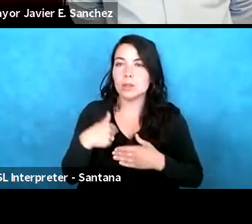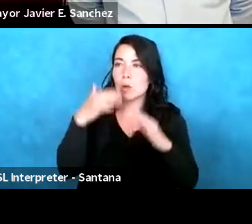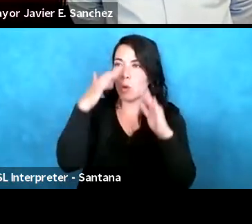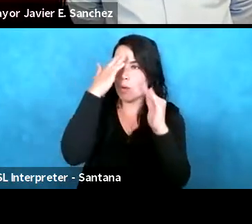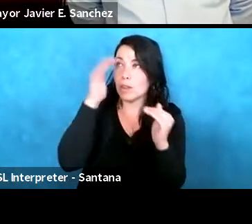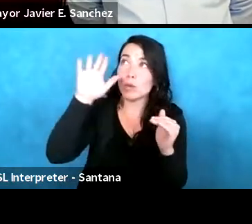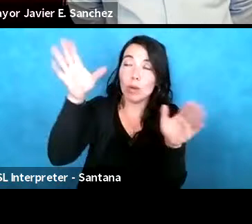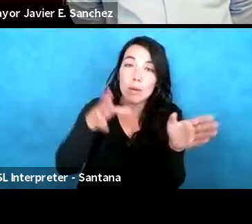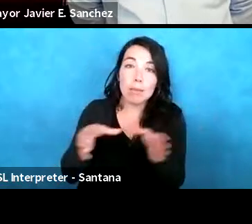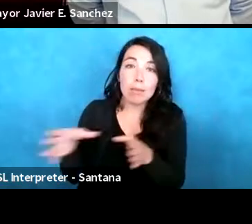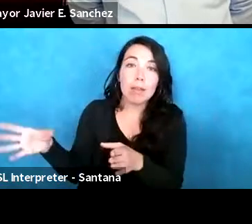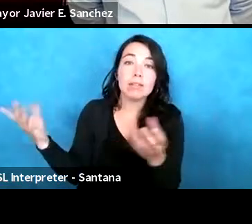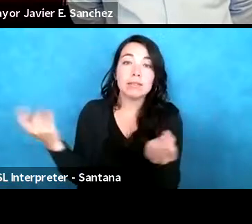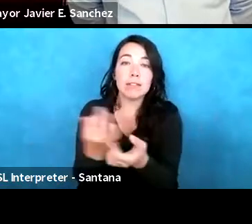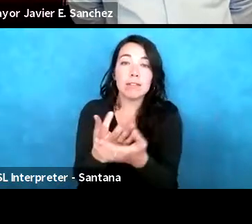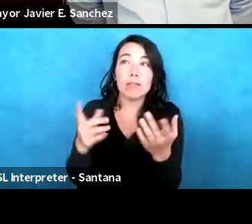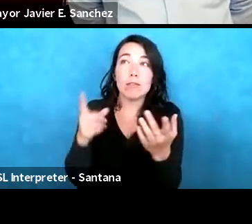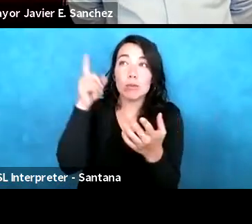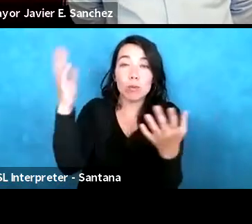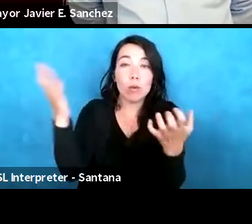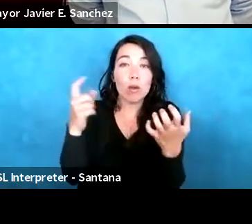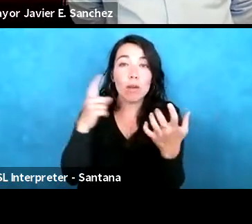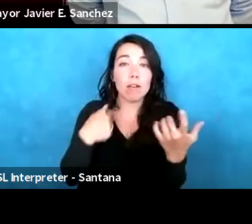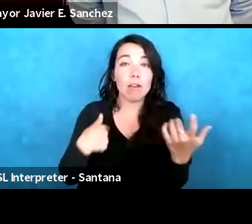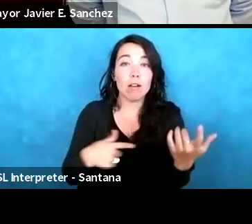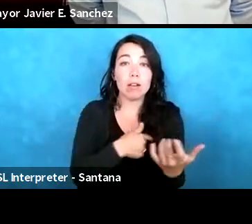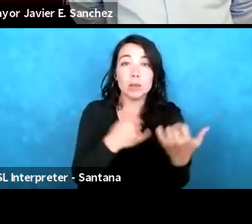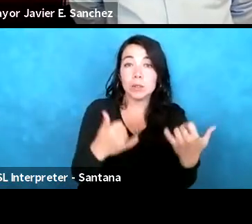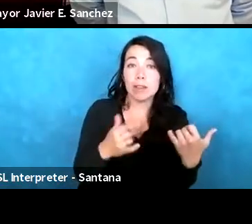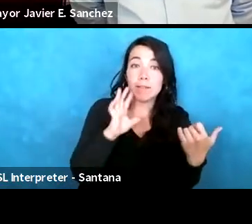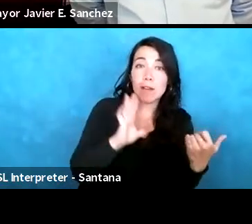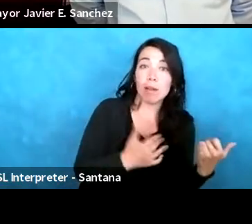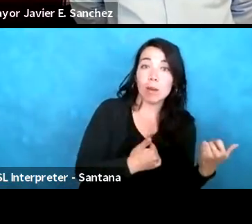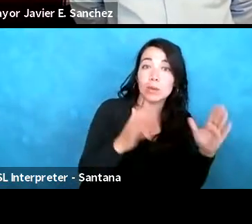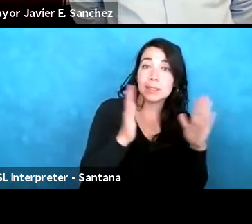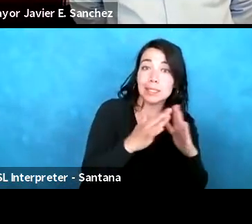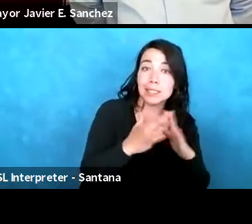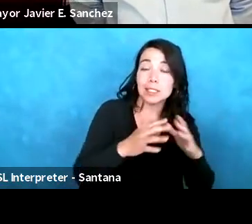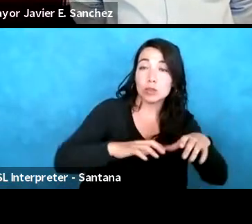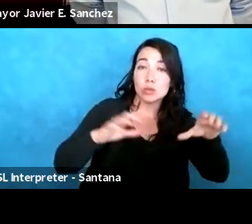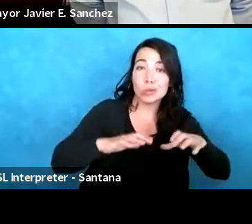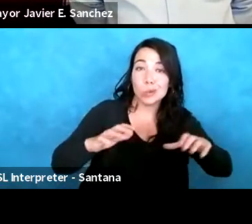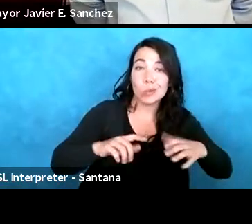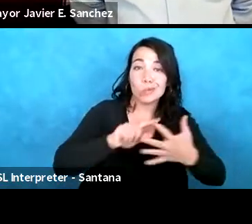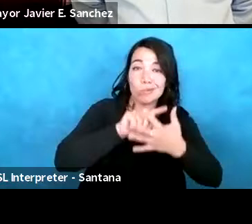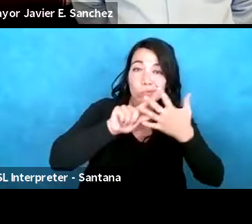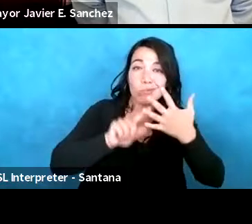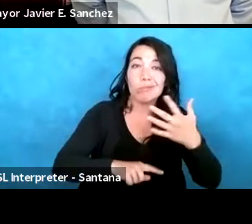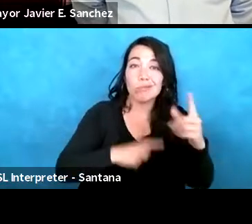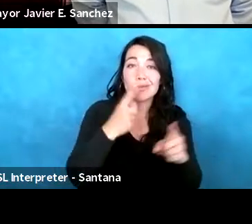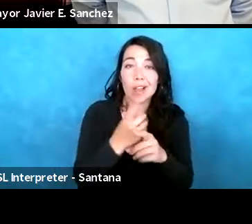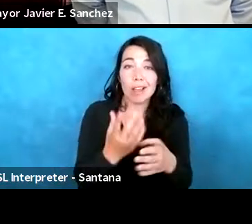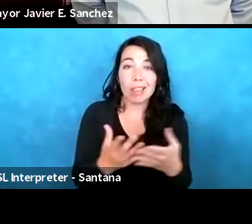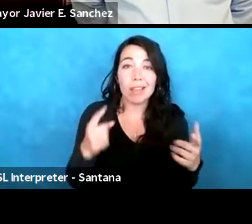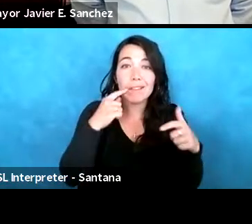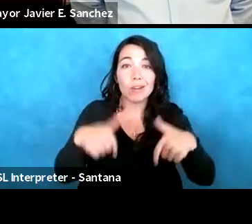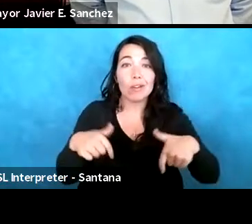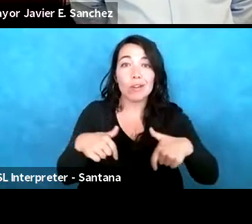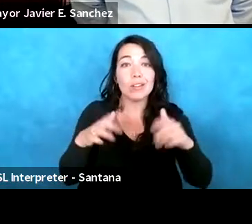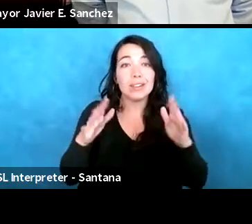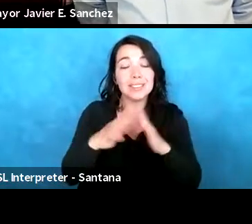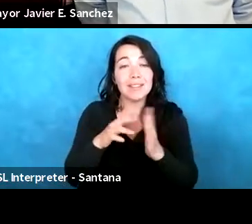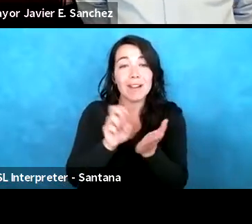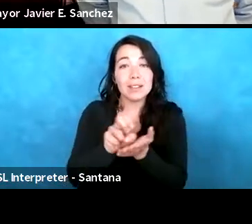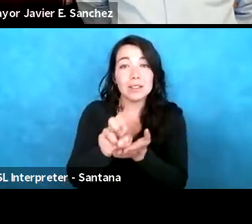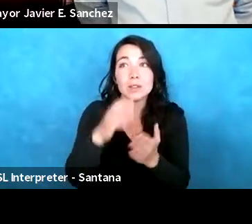today as we conduct business for our city and do the right thing for all the people that live within the city of Espanola